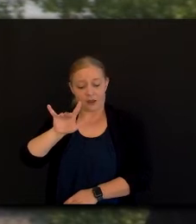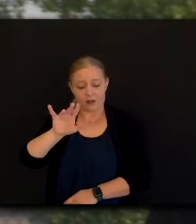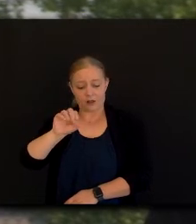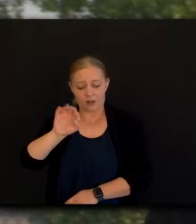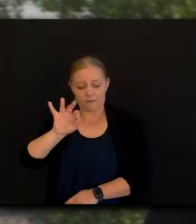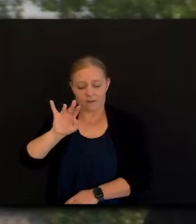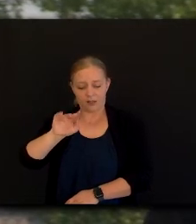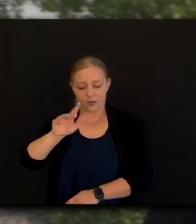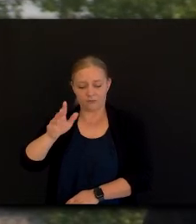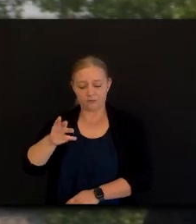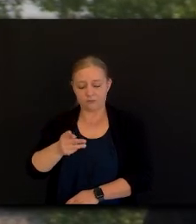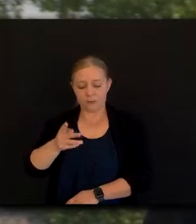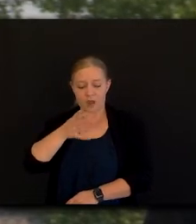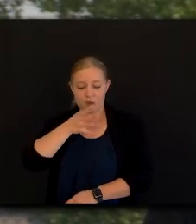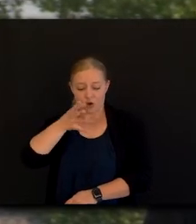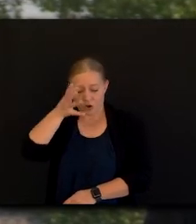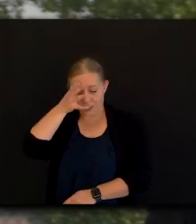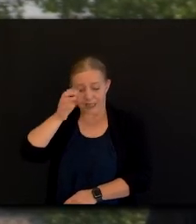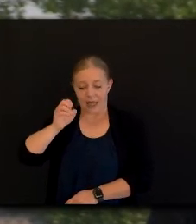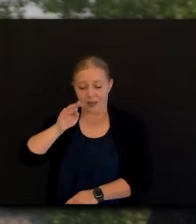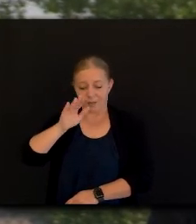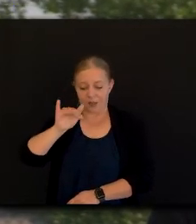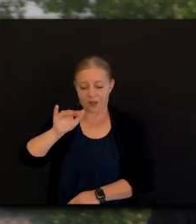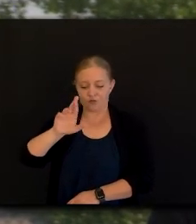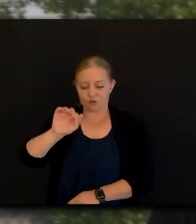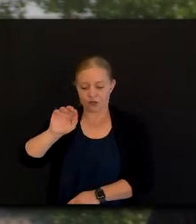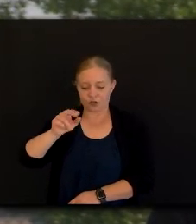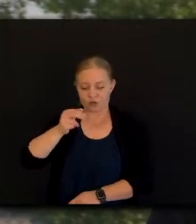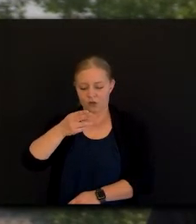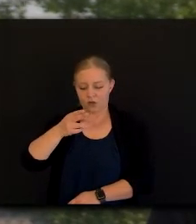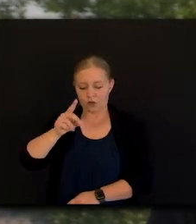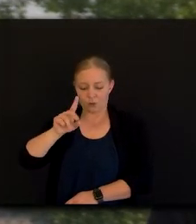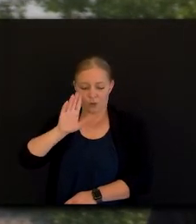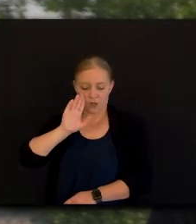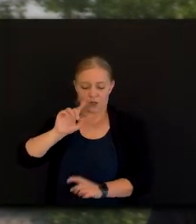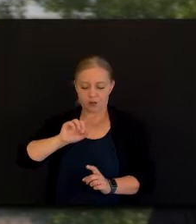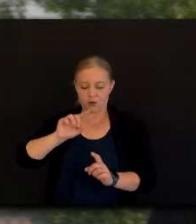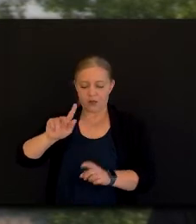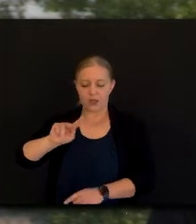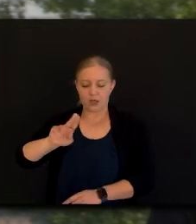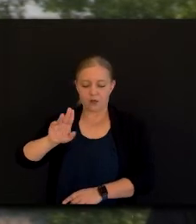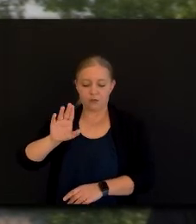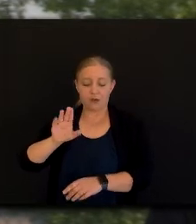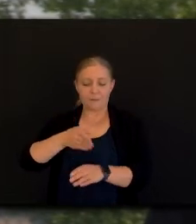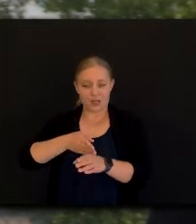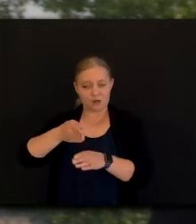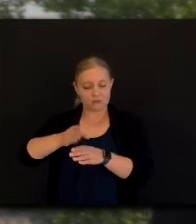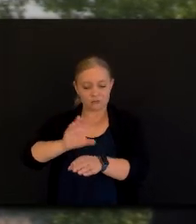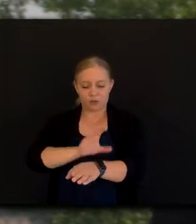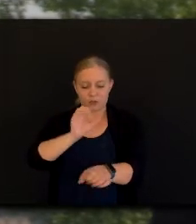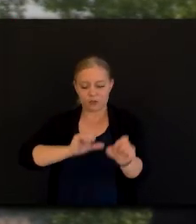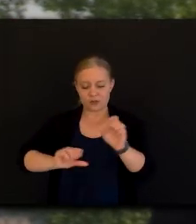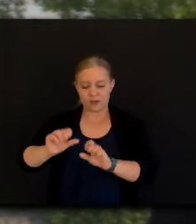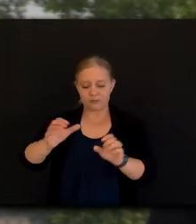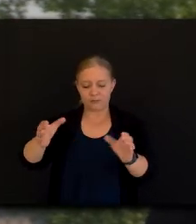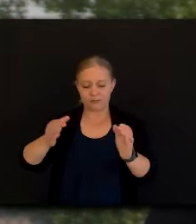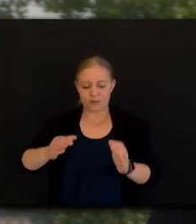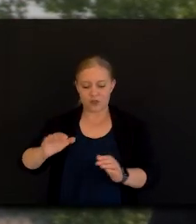are Emily and Richard Fleming. Kyle will attend the University of Kansas and major in computer science. Justin